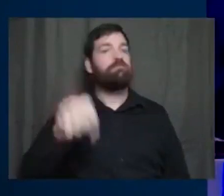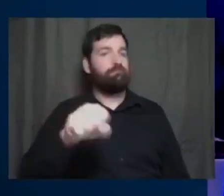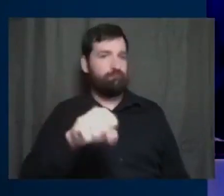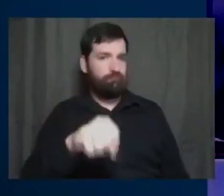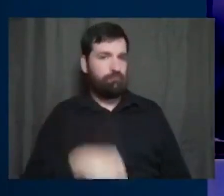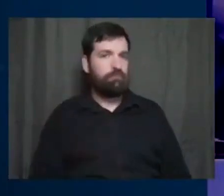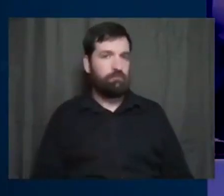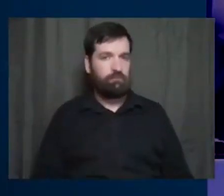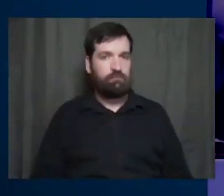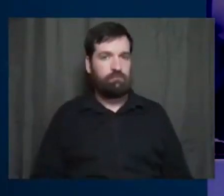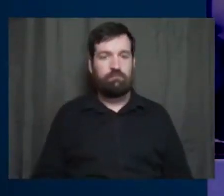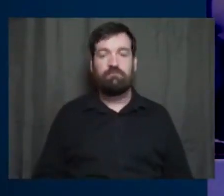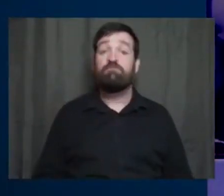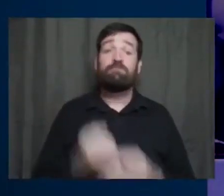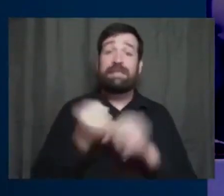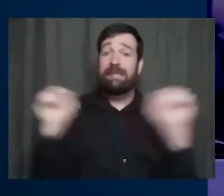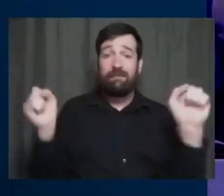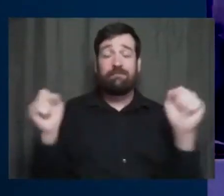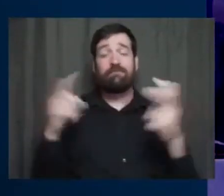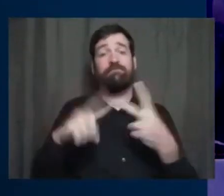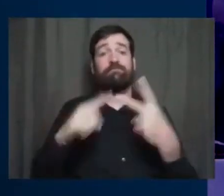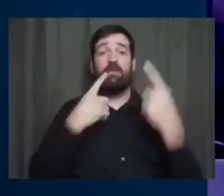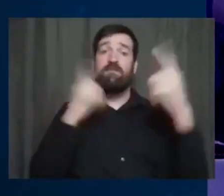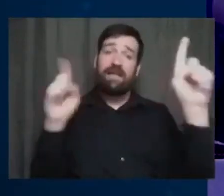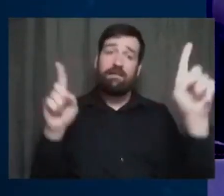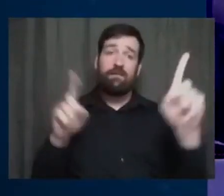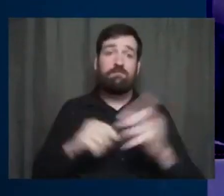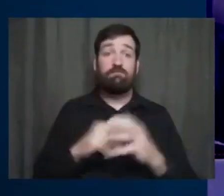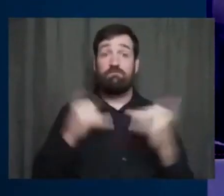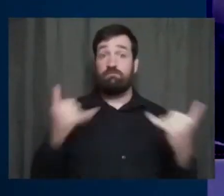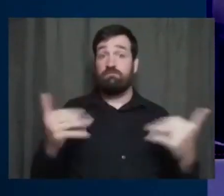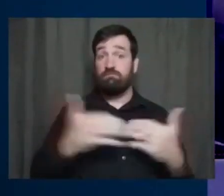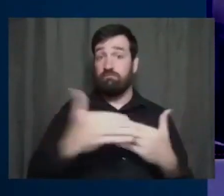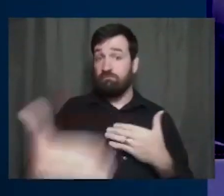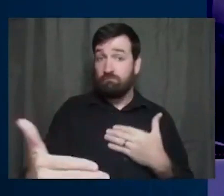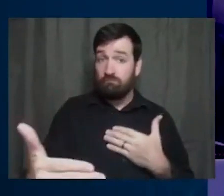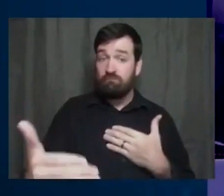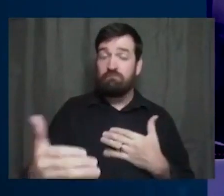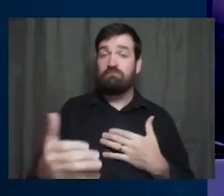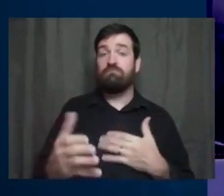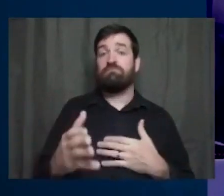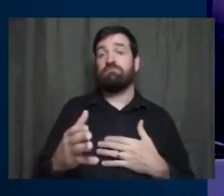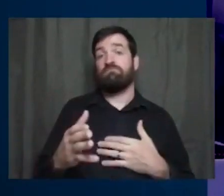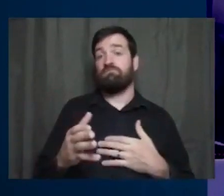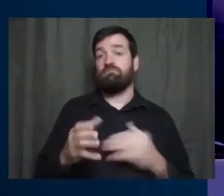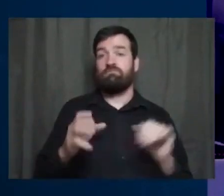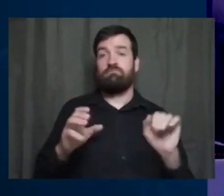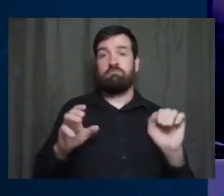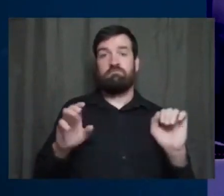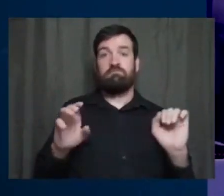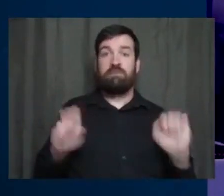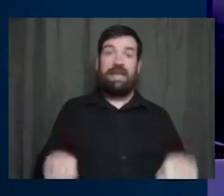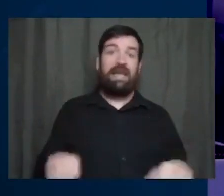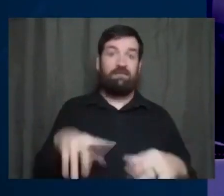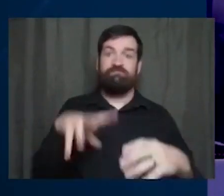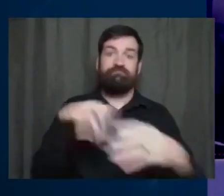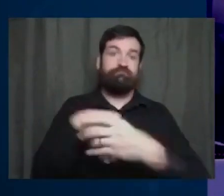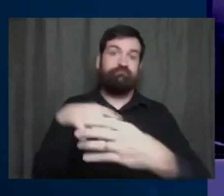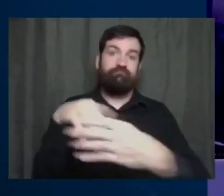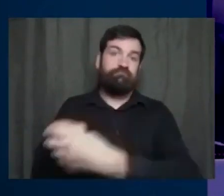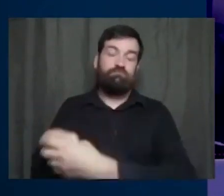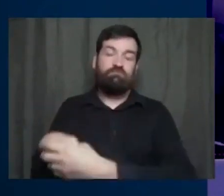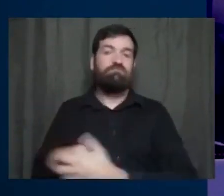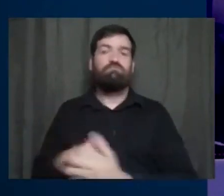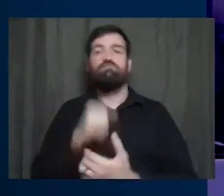it's safe, it's effective. Moving forward, they are going to be able to continue to participate, not be held out of